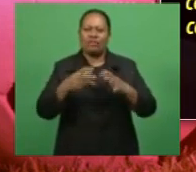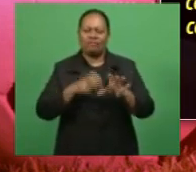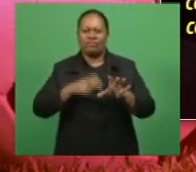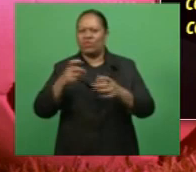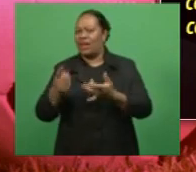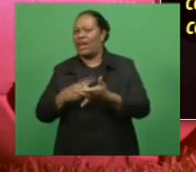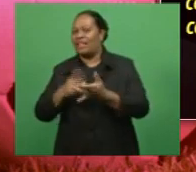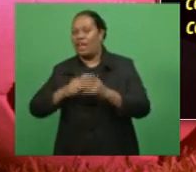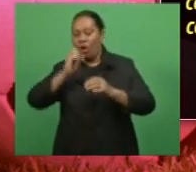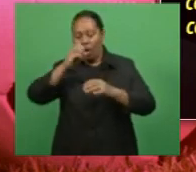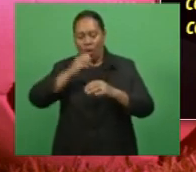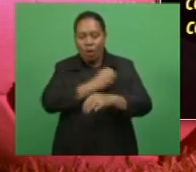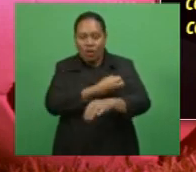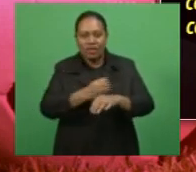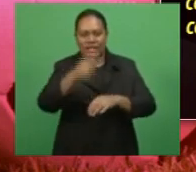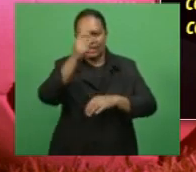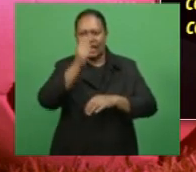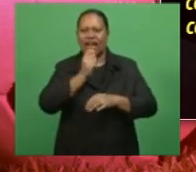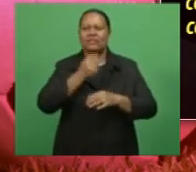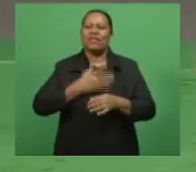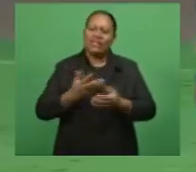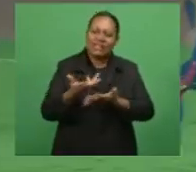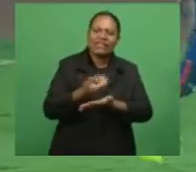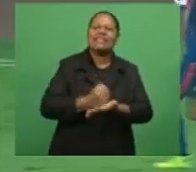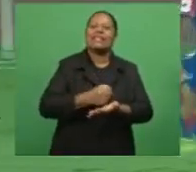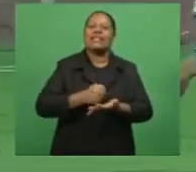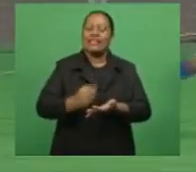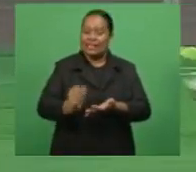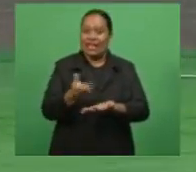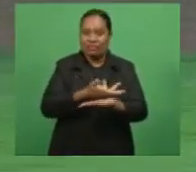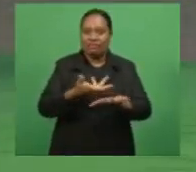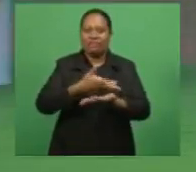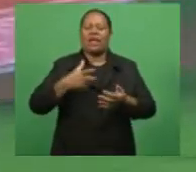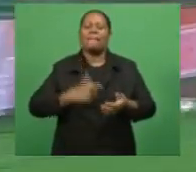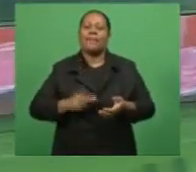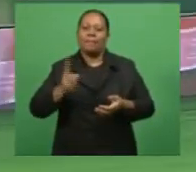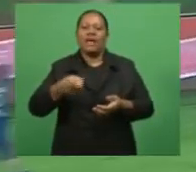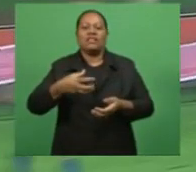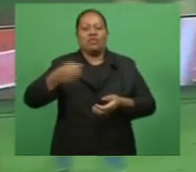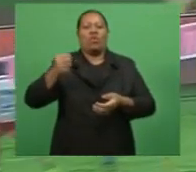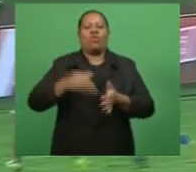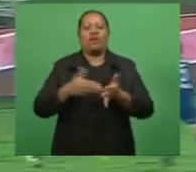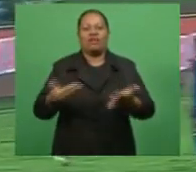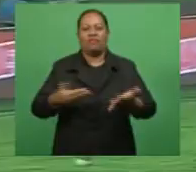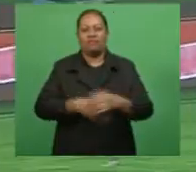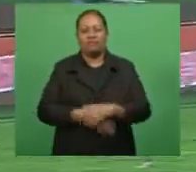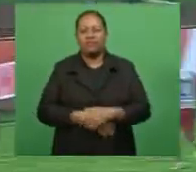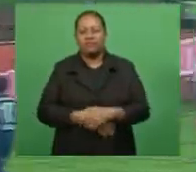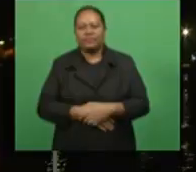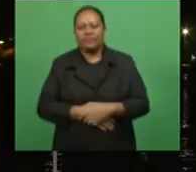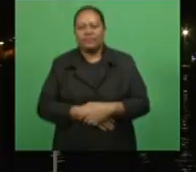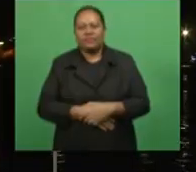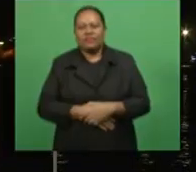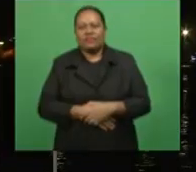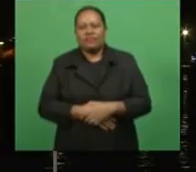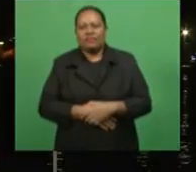other overseas clubs, but says discussions are on hold due to the current crisis.